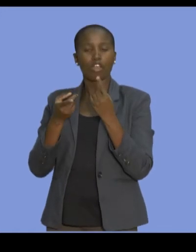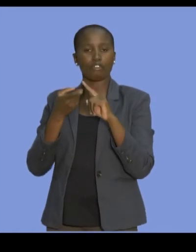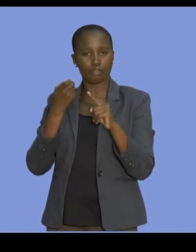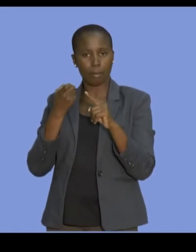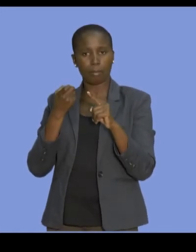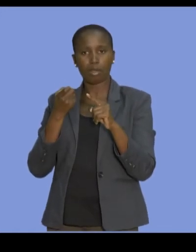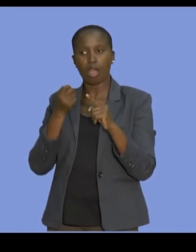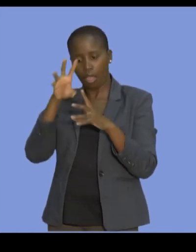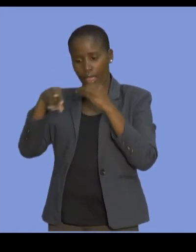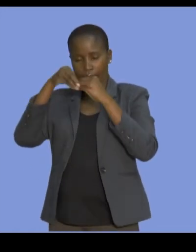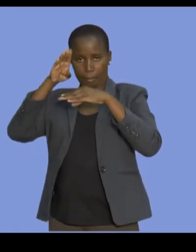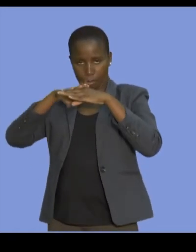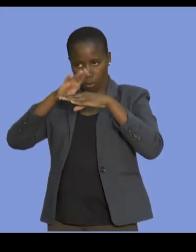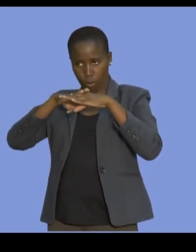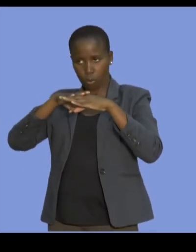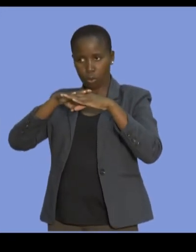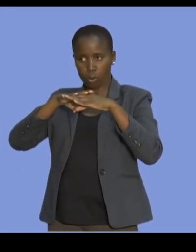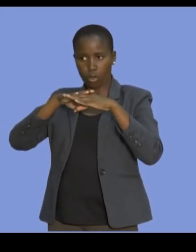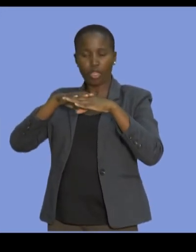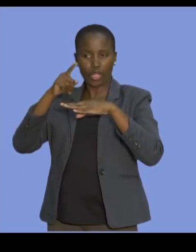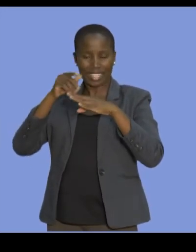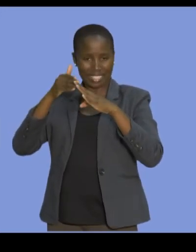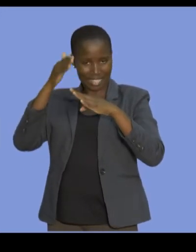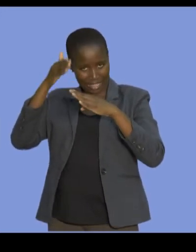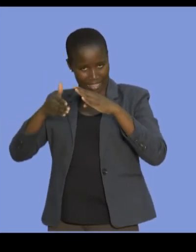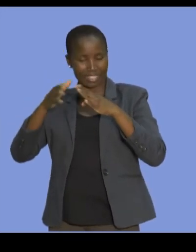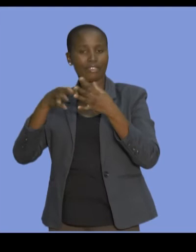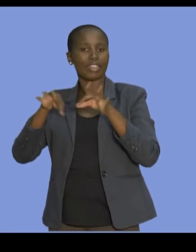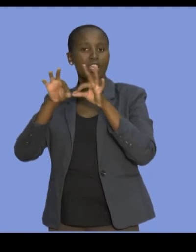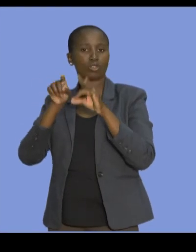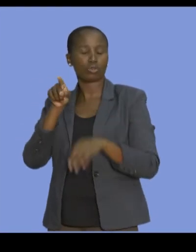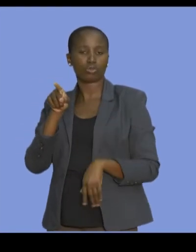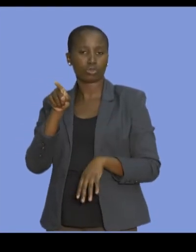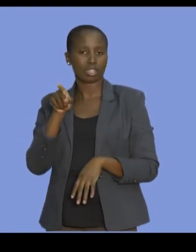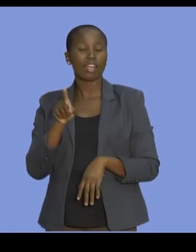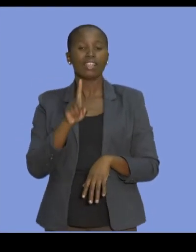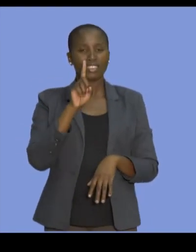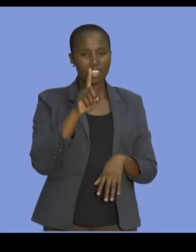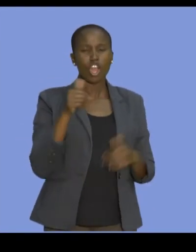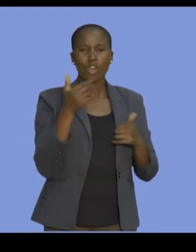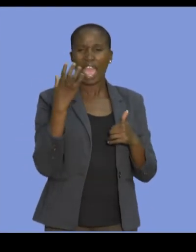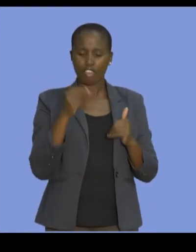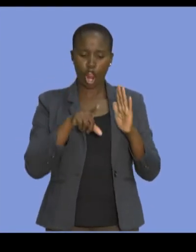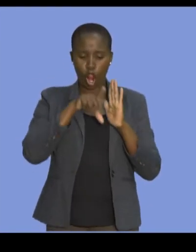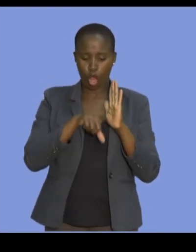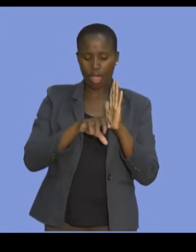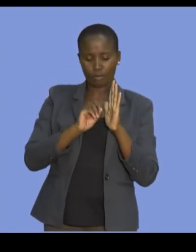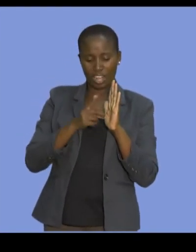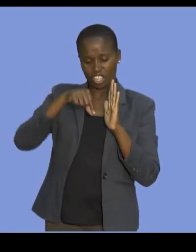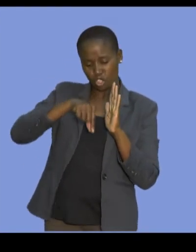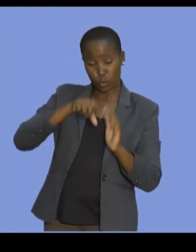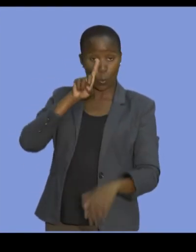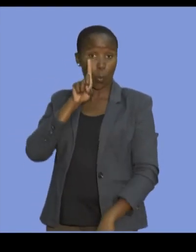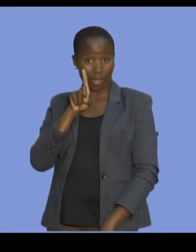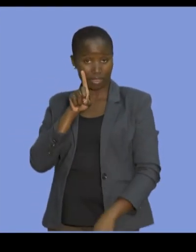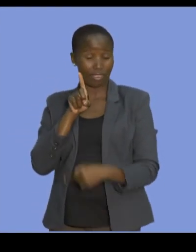max, and that's the minimum value. And we already have the lower quartile, so this is Q1 there, this